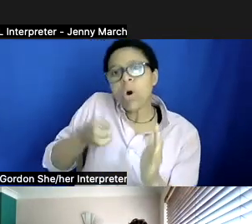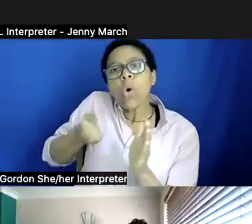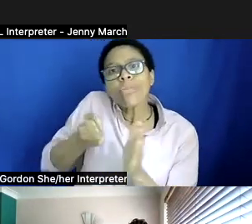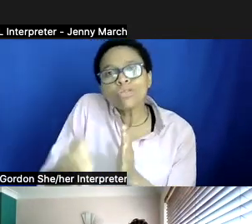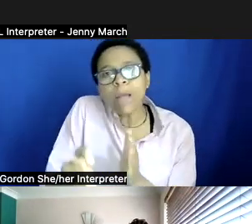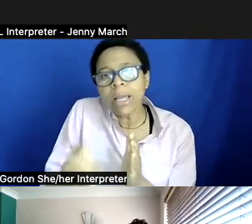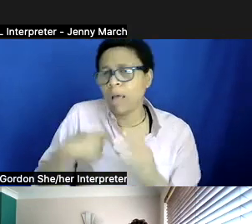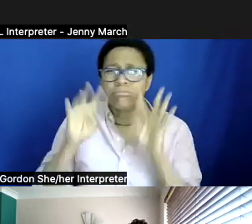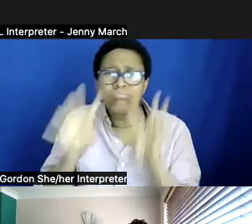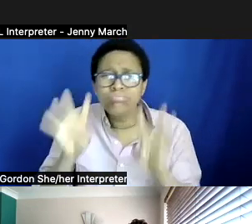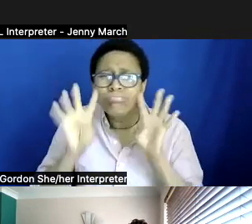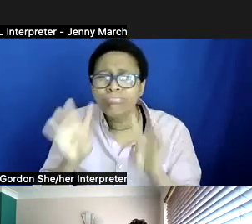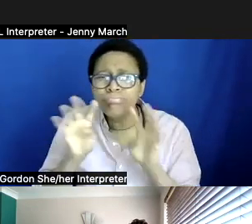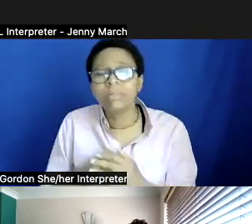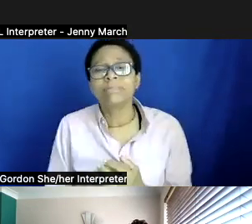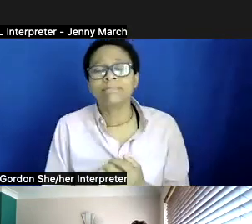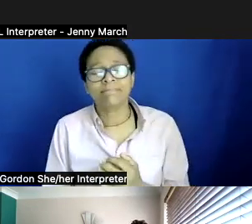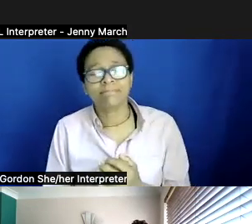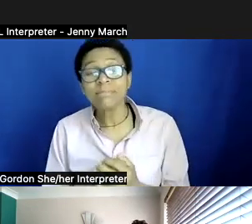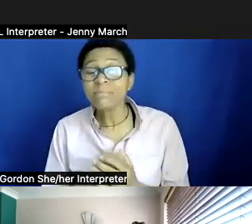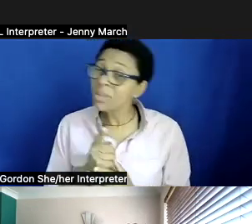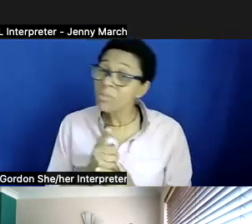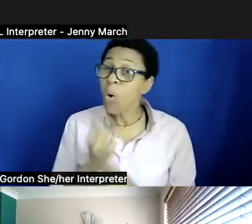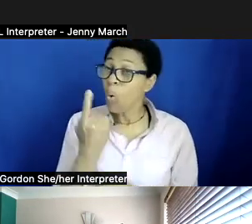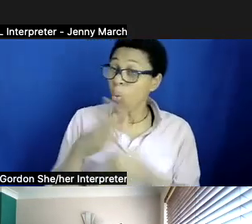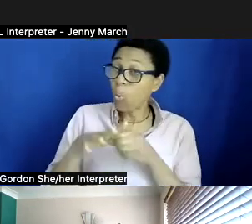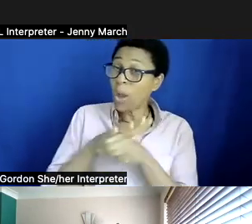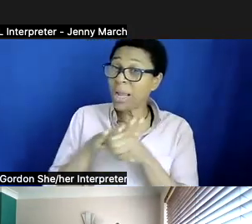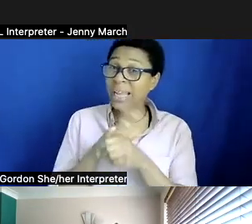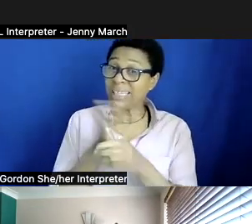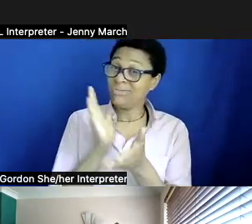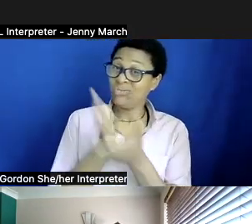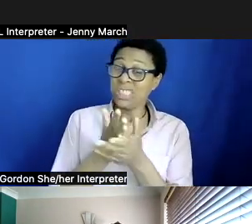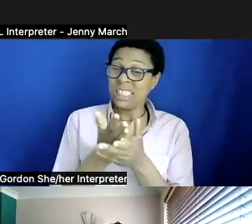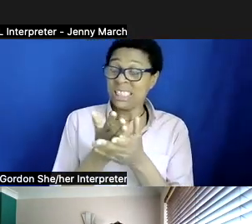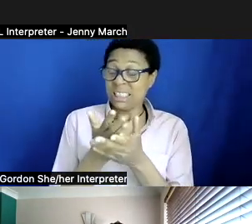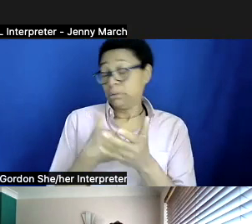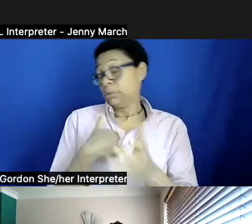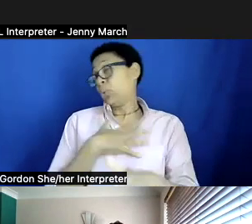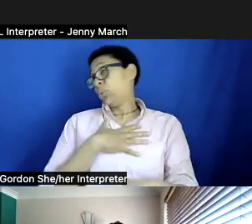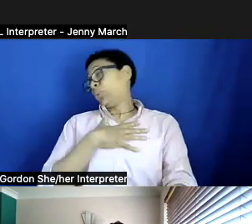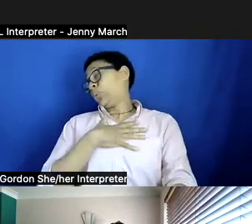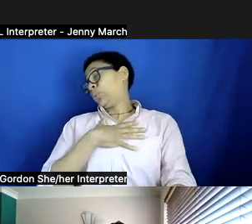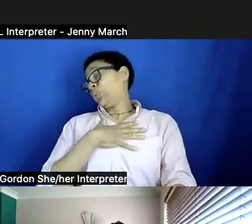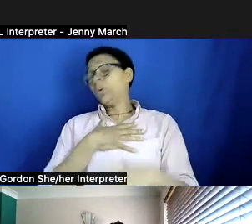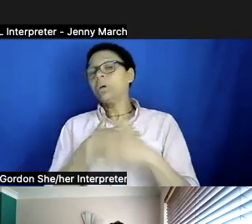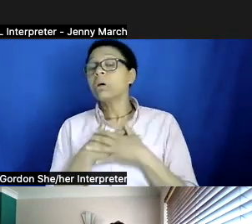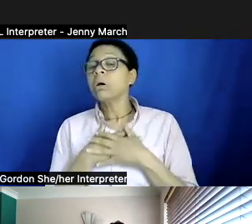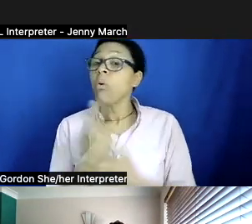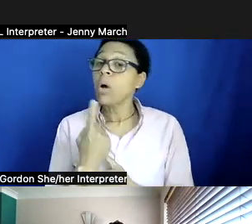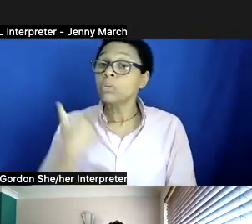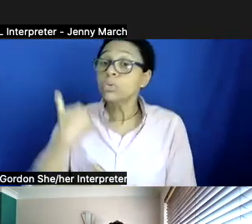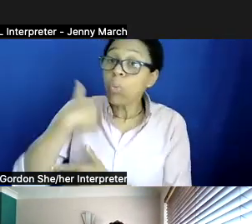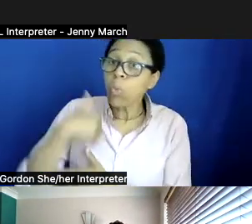was really kind of one of the cases that really struck a lot of us was that one of them was a woman